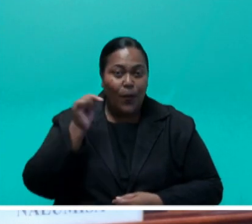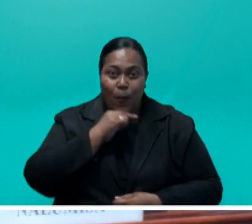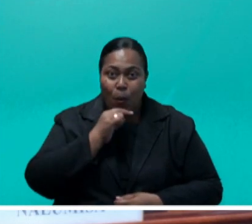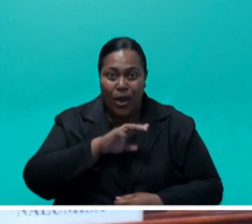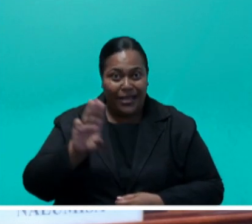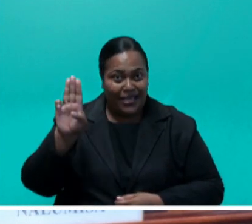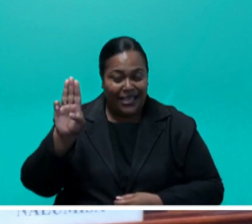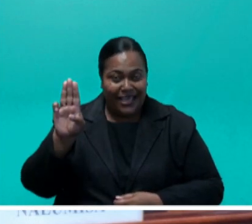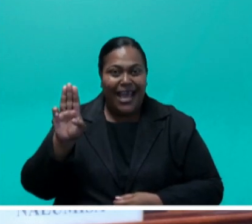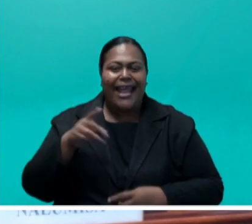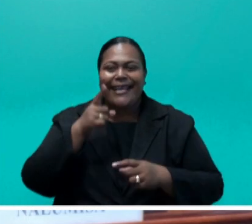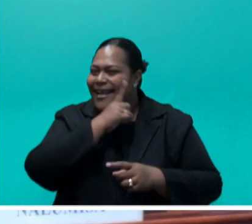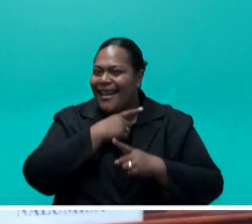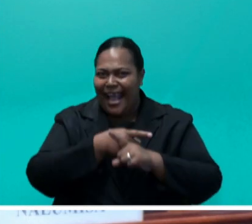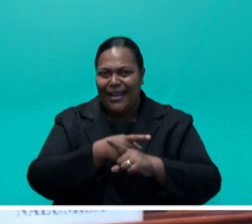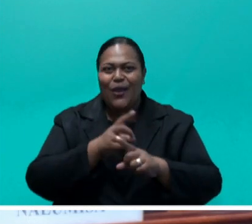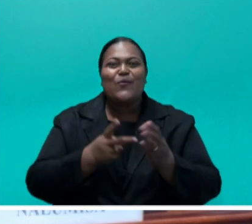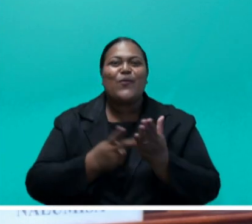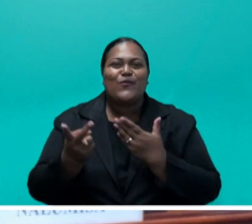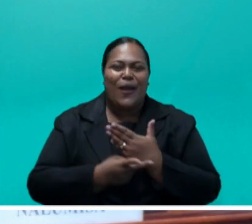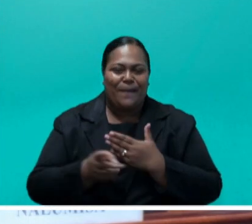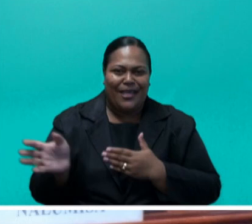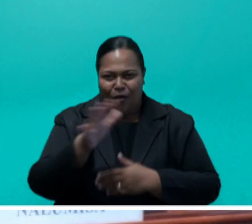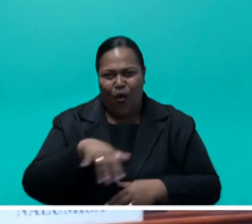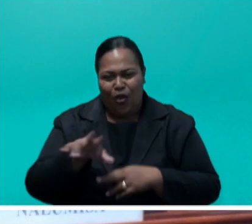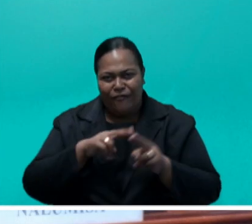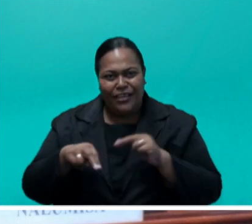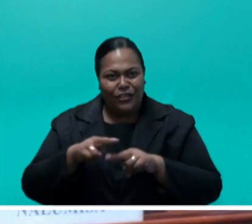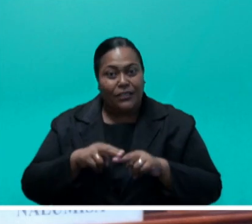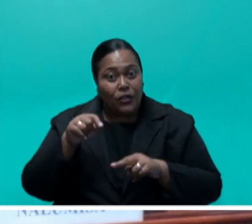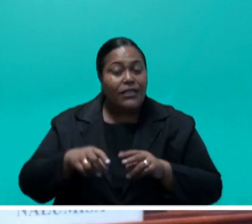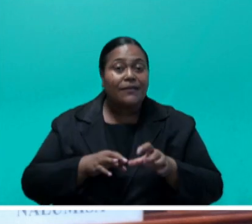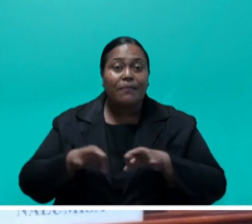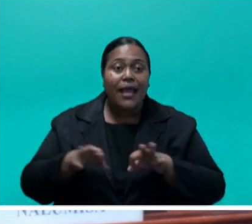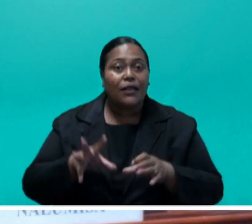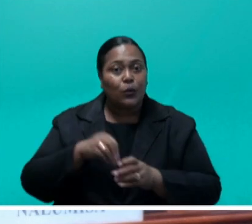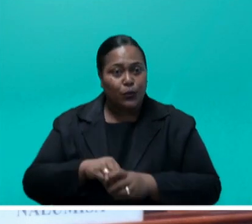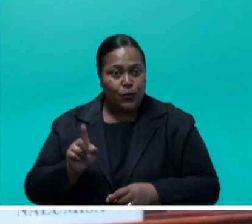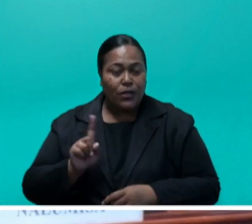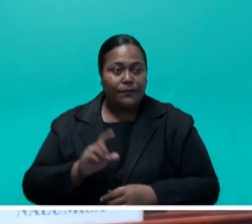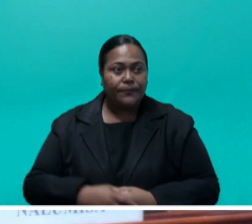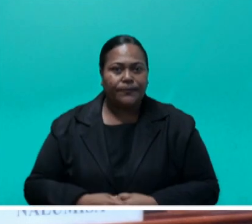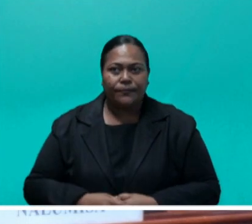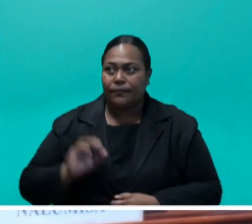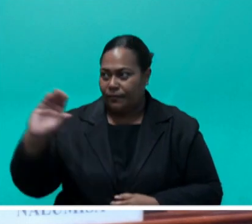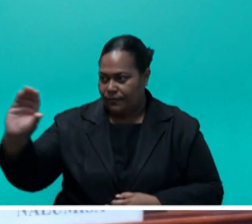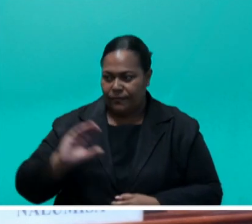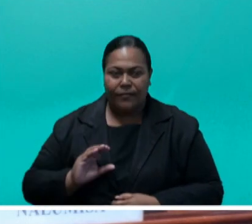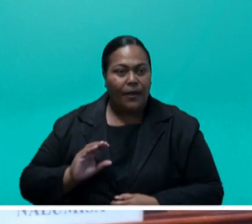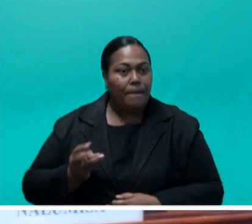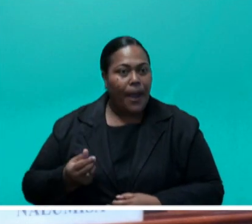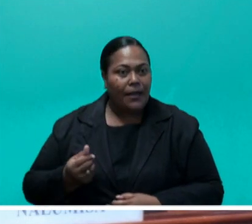Girl Guides program across the nation. This plan includes sourcing funding for training